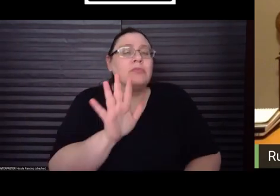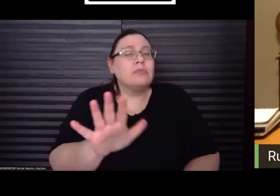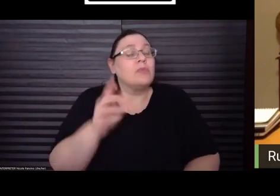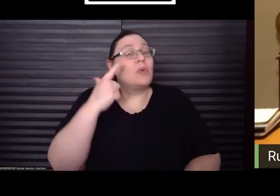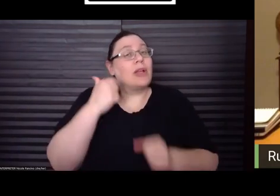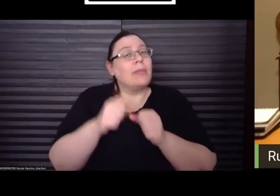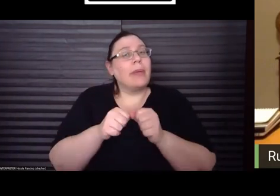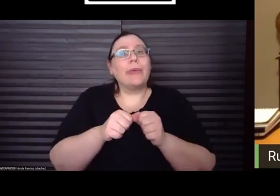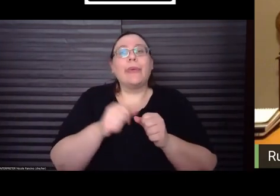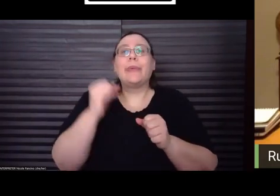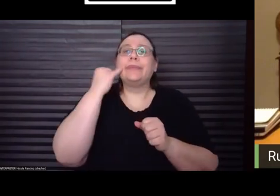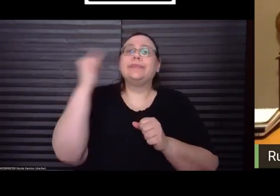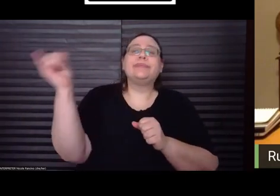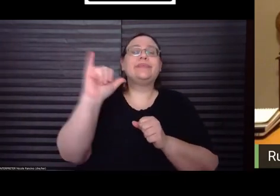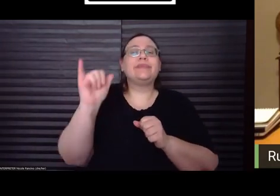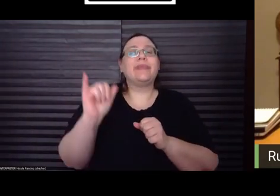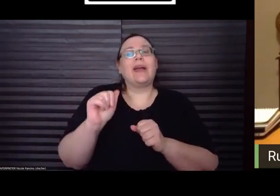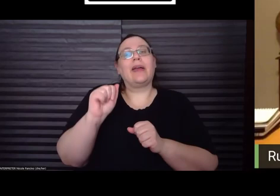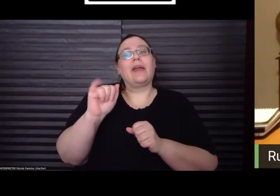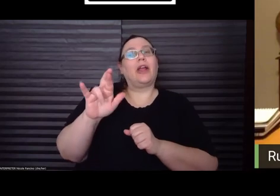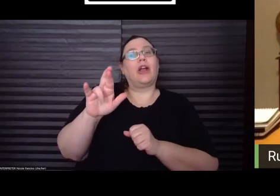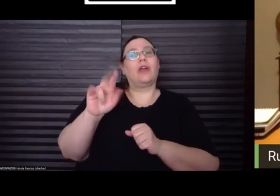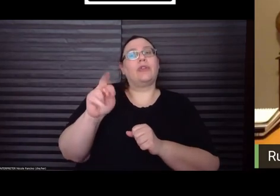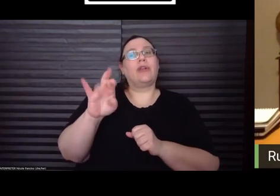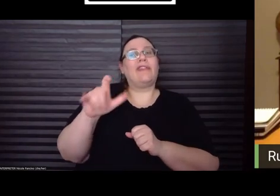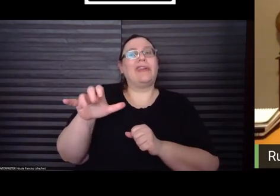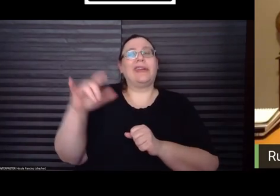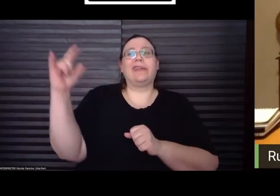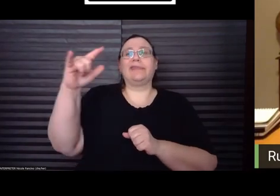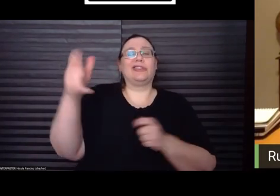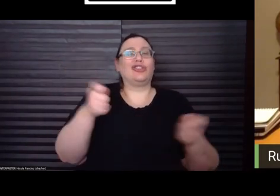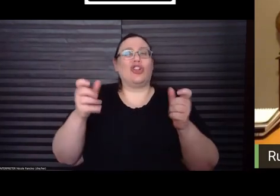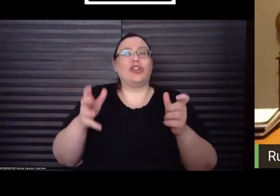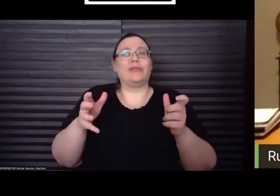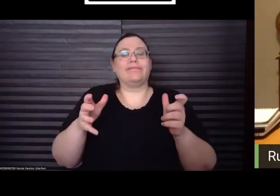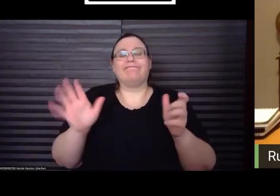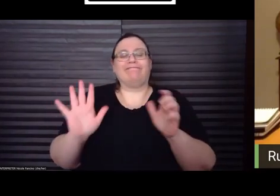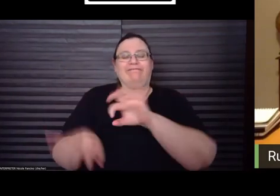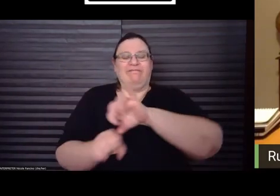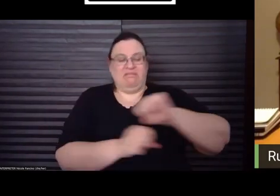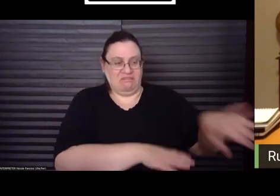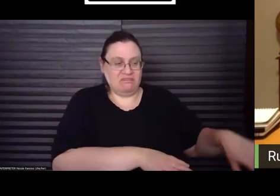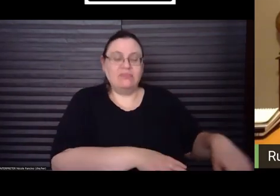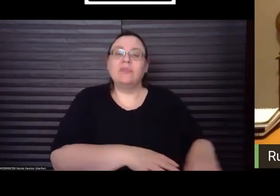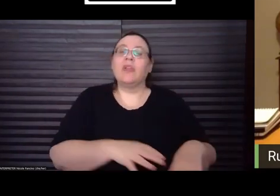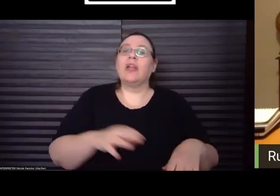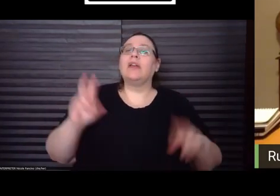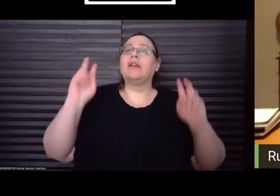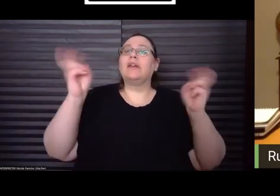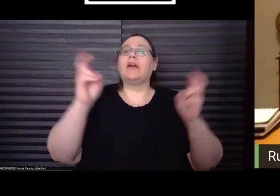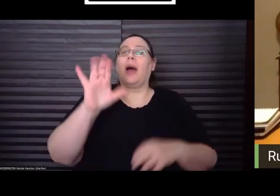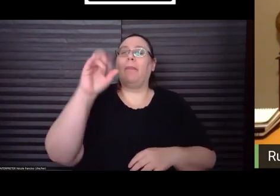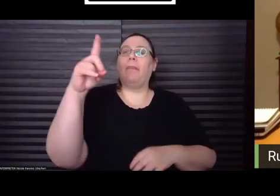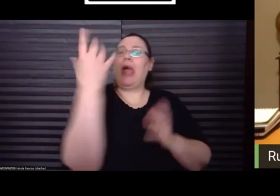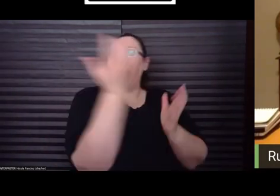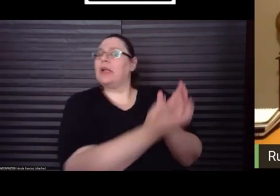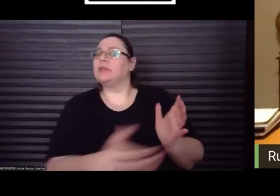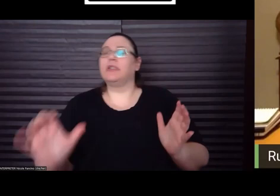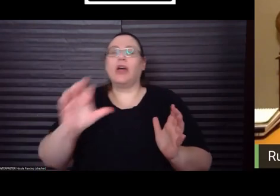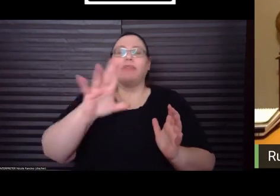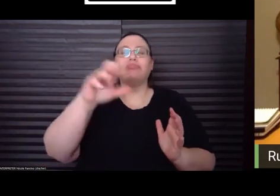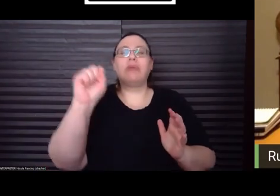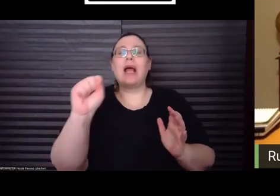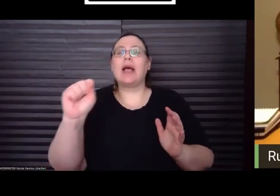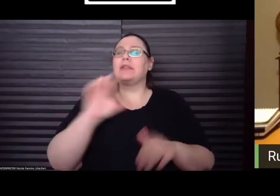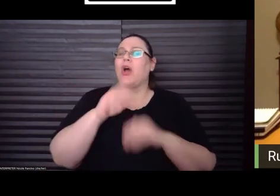just remember, you're like the air traffic controller. No, wait. You're like the leader of a big brass band made up of